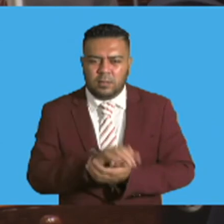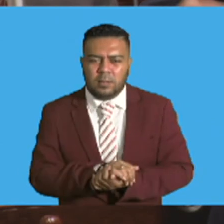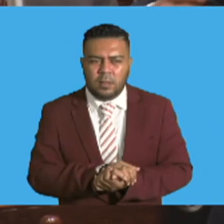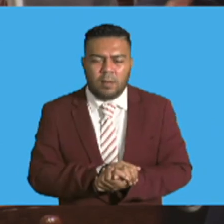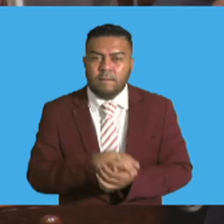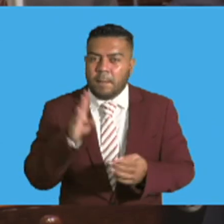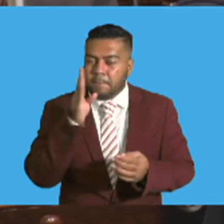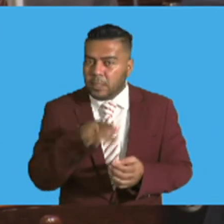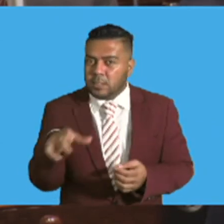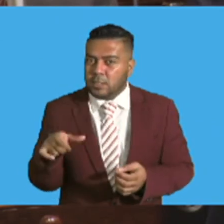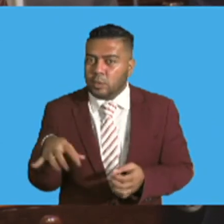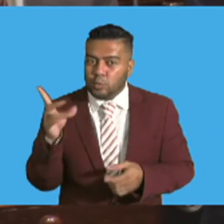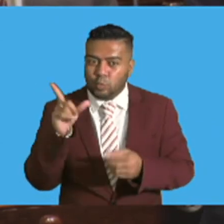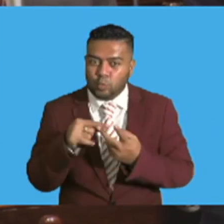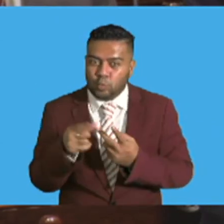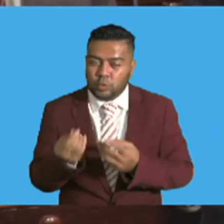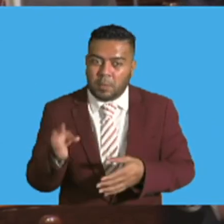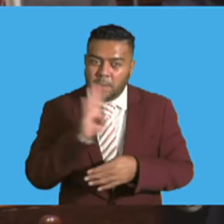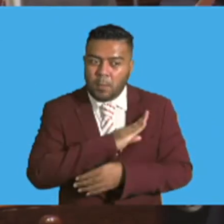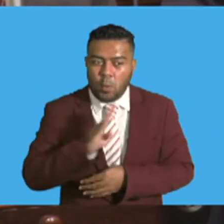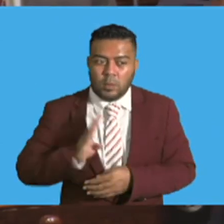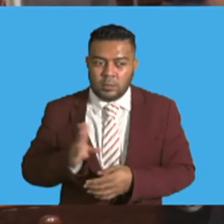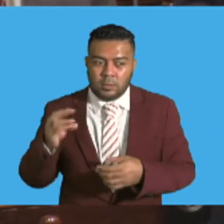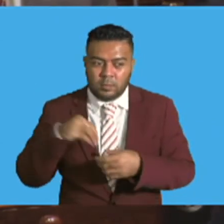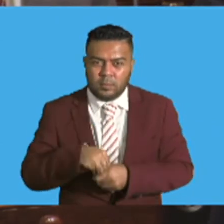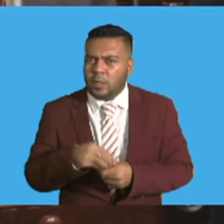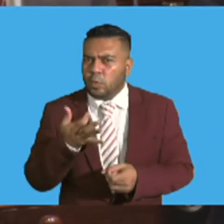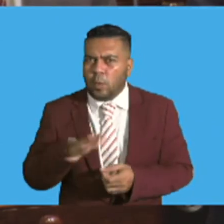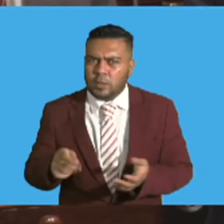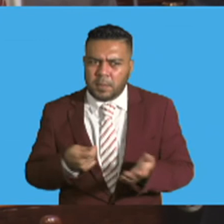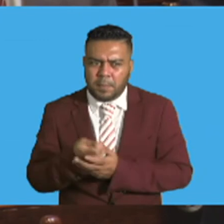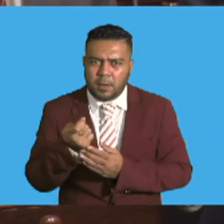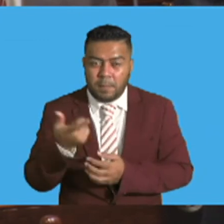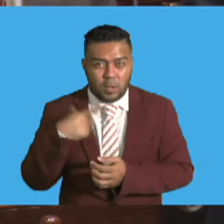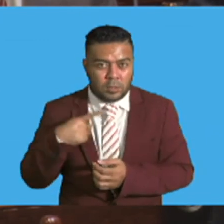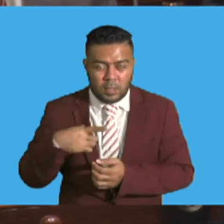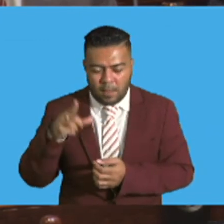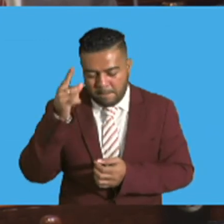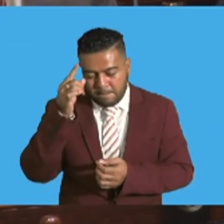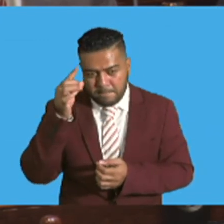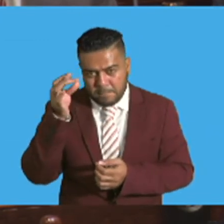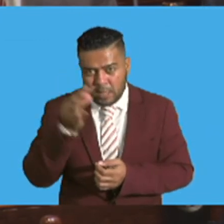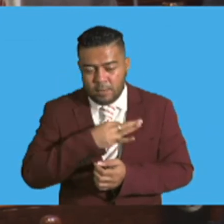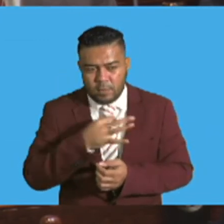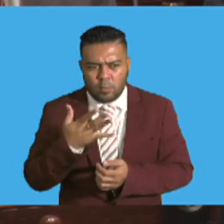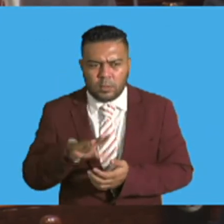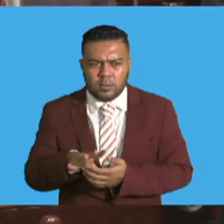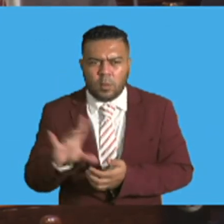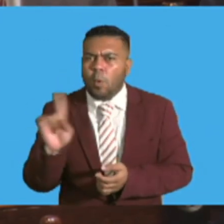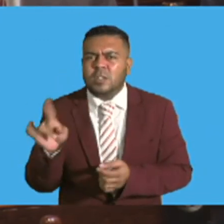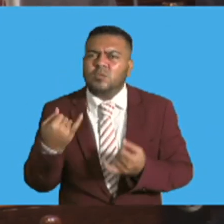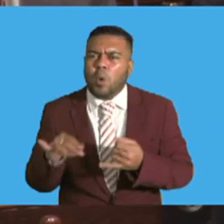chooses to be in a board, and there are many people who've sat in various boards, don't want to be paid because they believe they want to contribute to their country. What is wrong